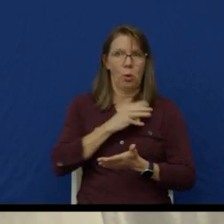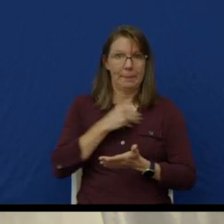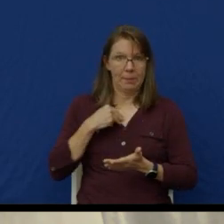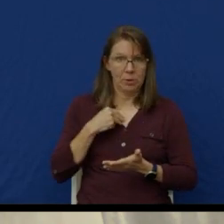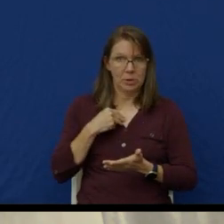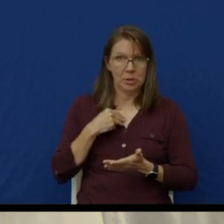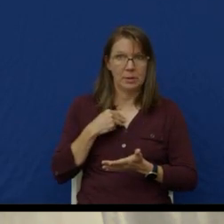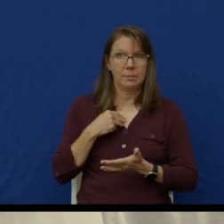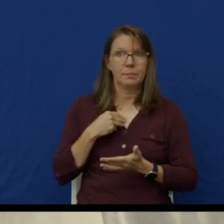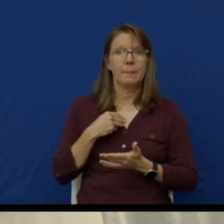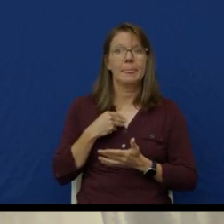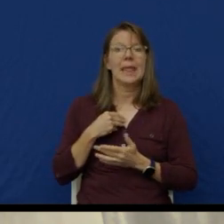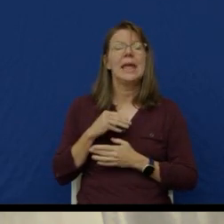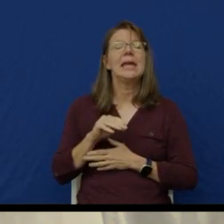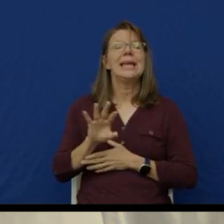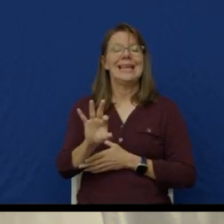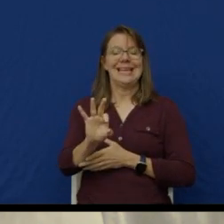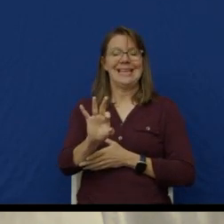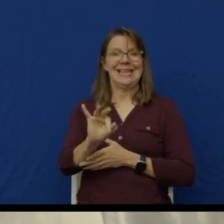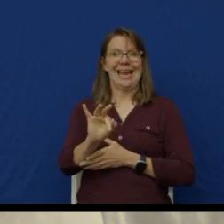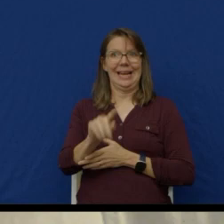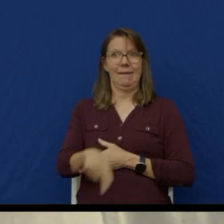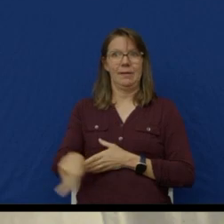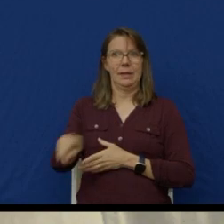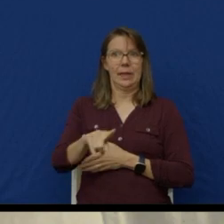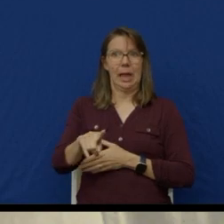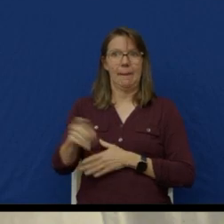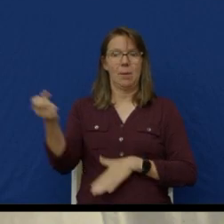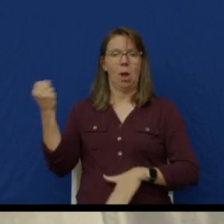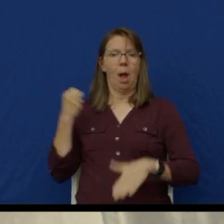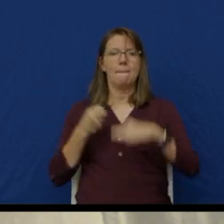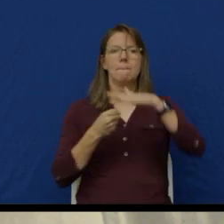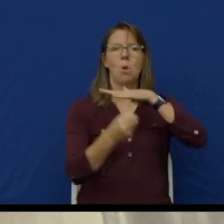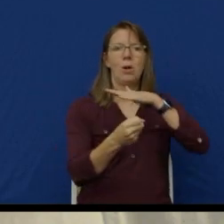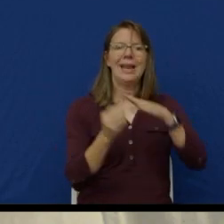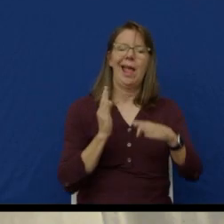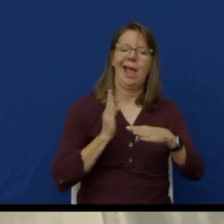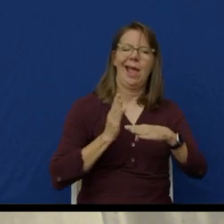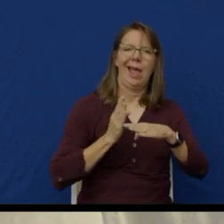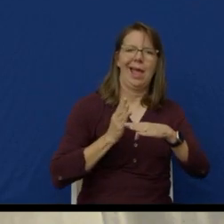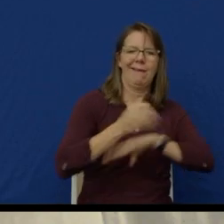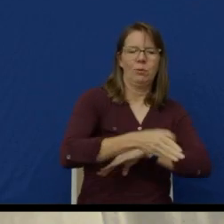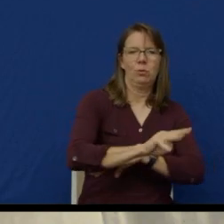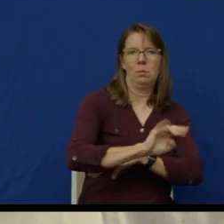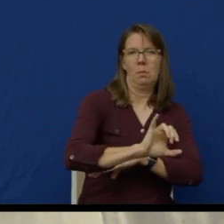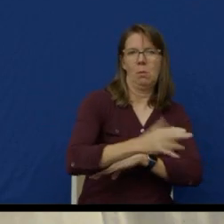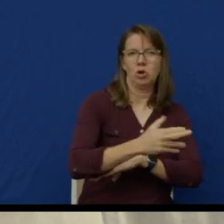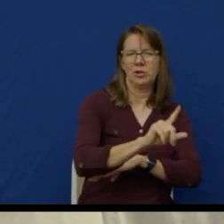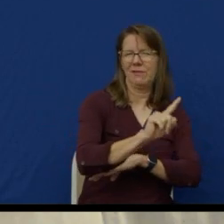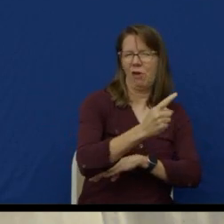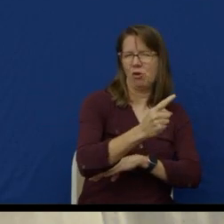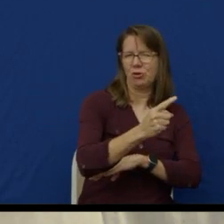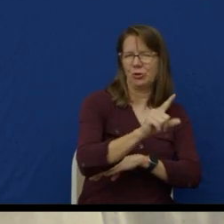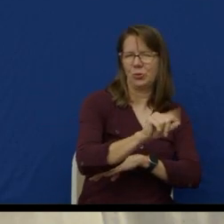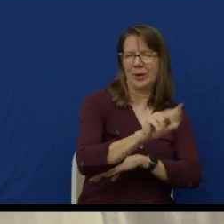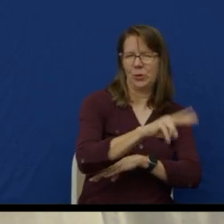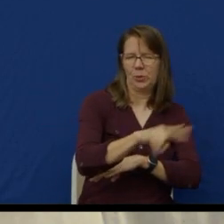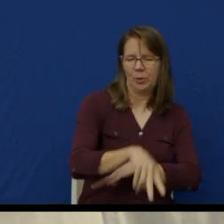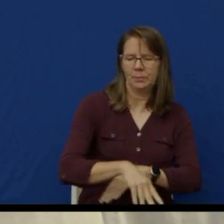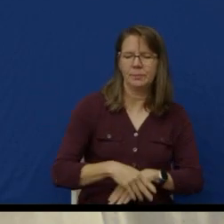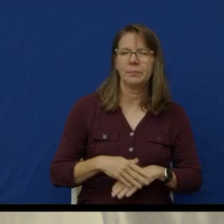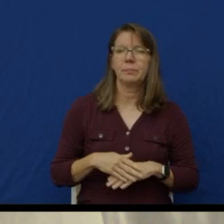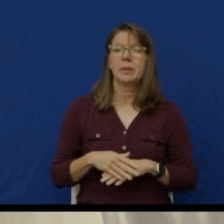19 of those members were appointed after March the 1st of 2022.